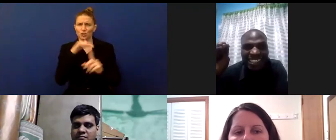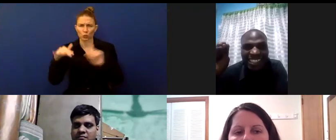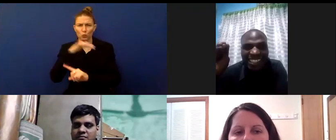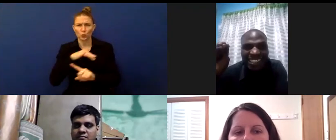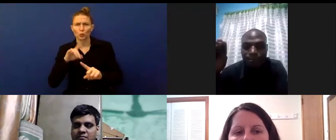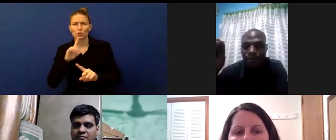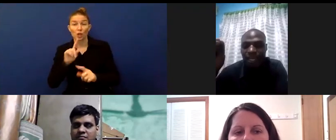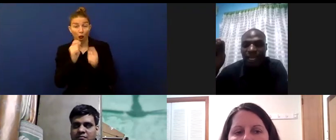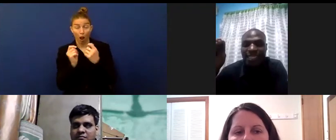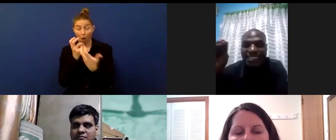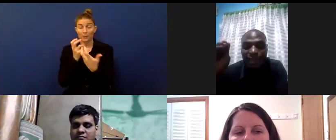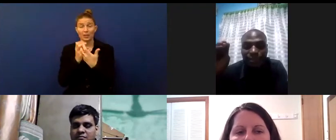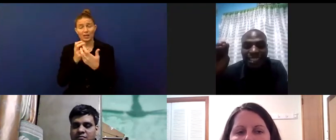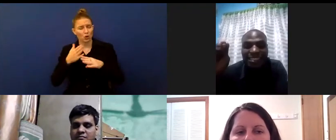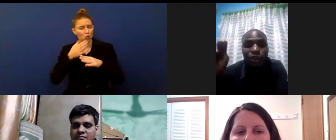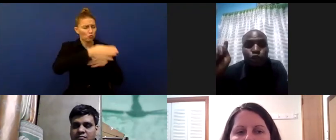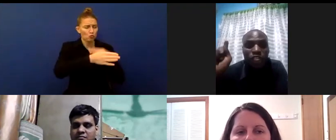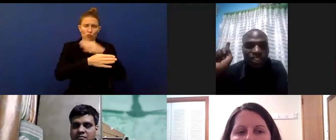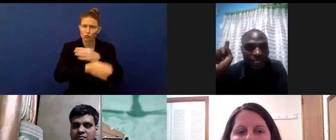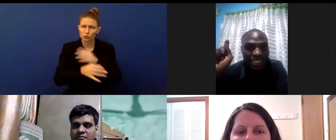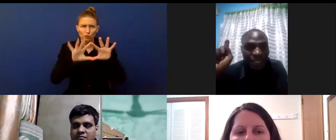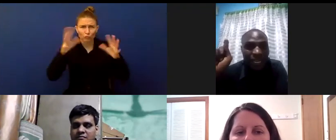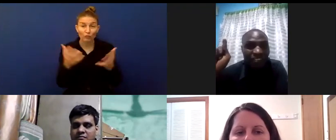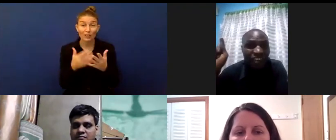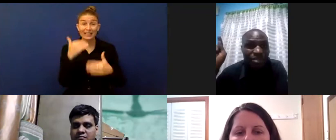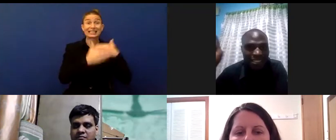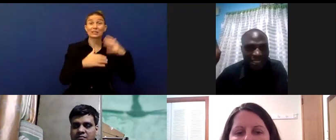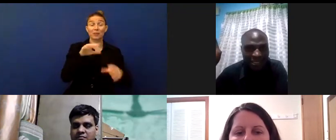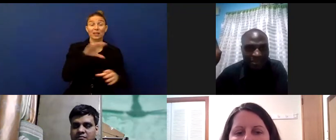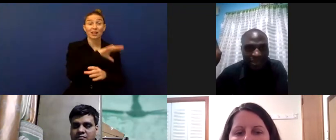United Nations Disability